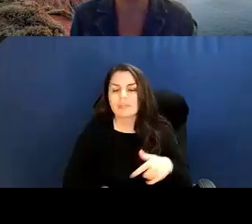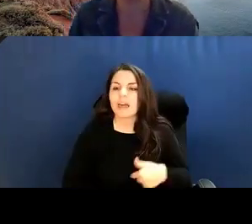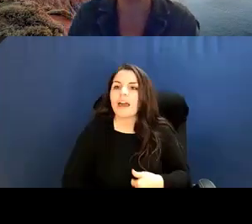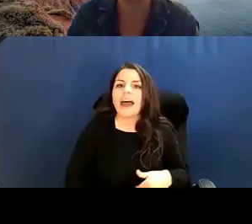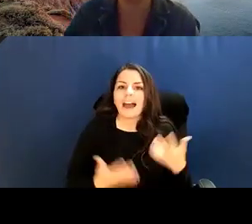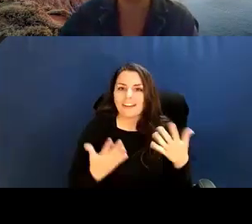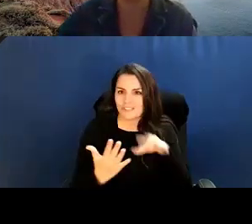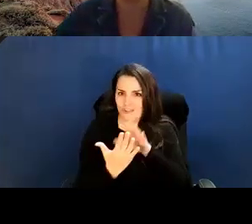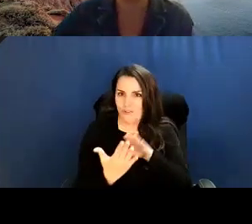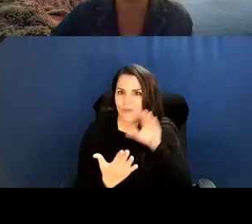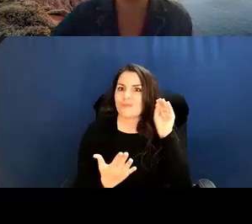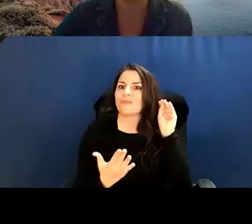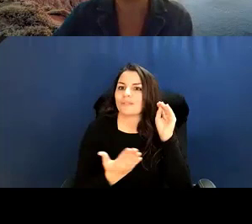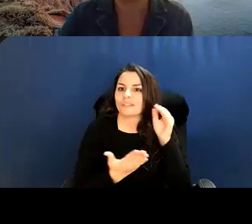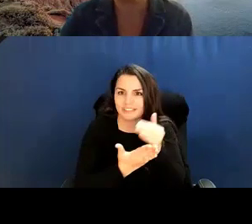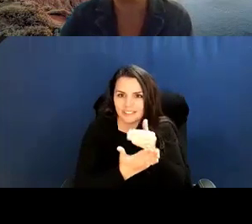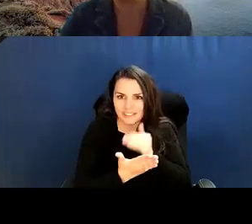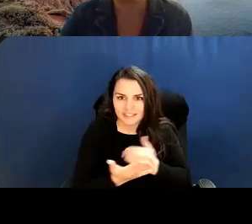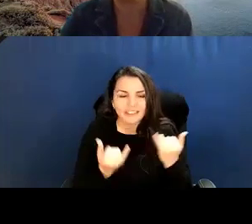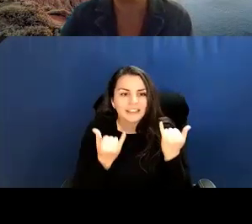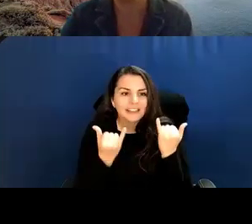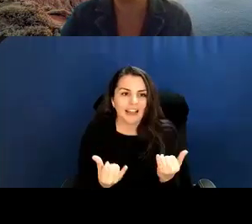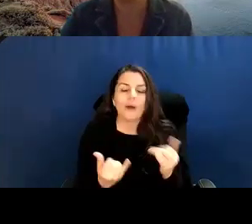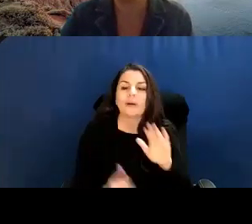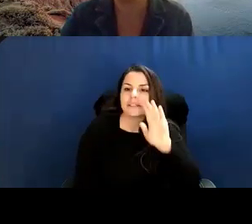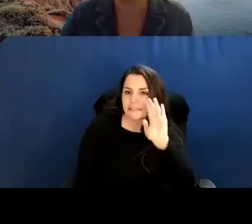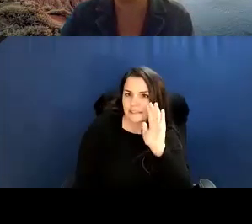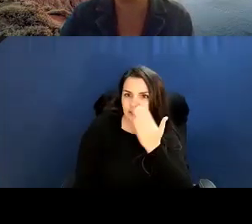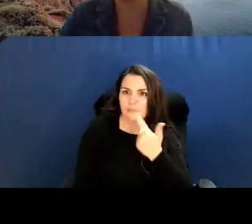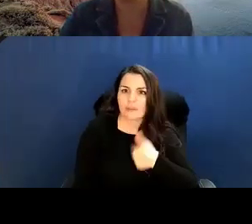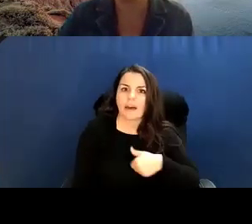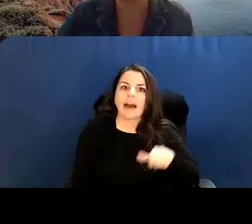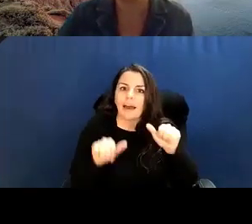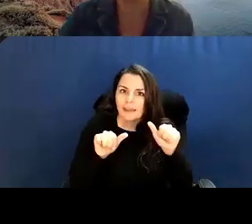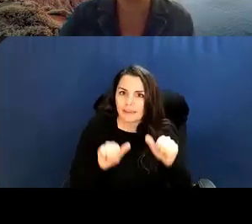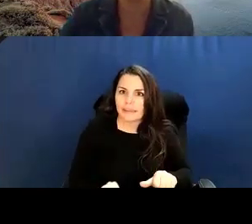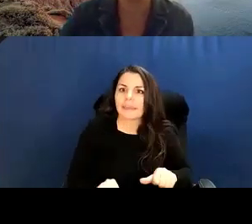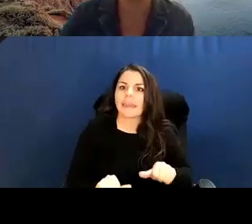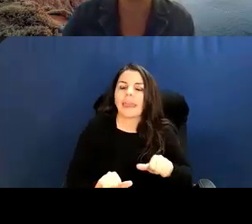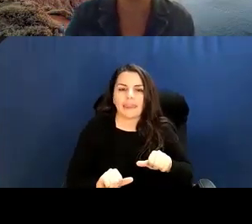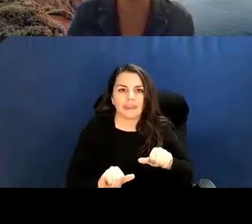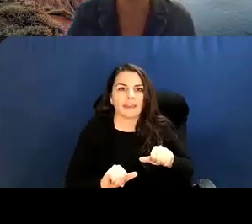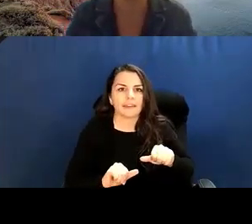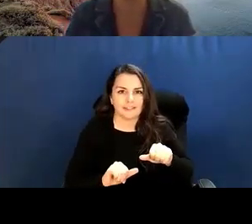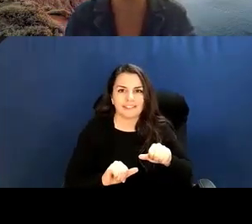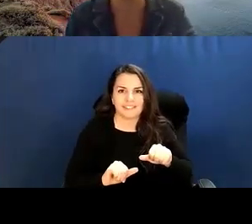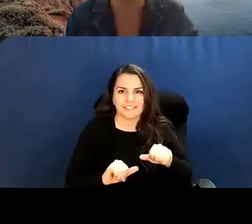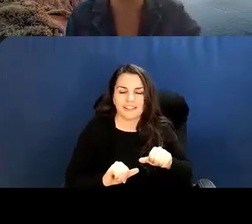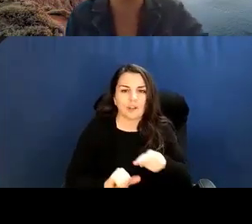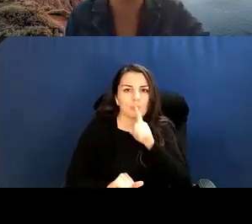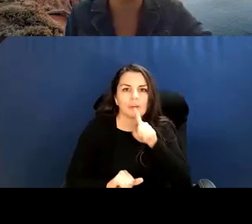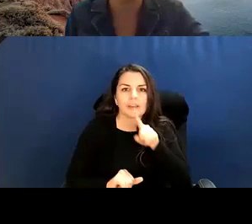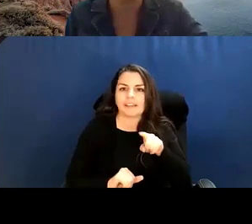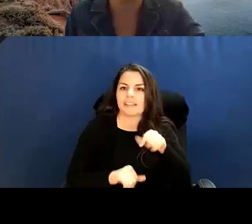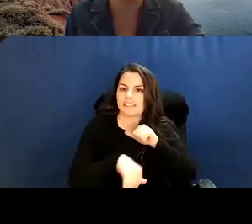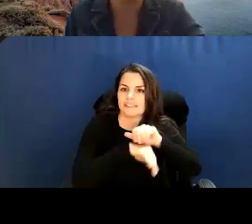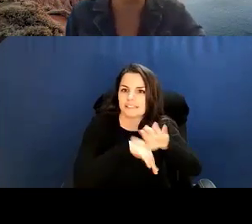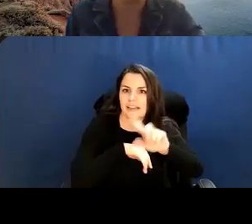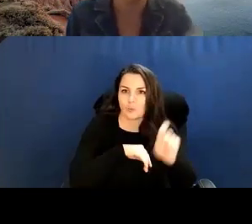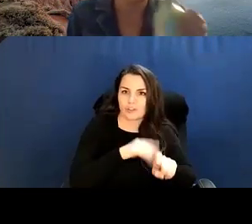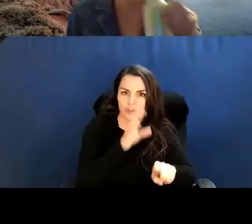period, most ICs will not allow you to appoint a new trainee. You can, however, reappoint trainees who